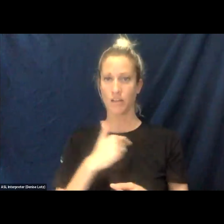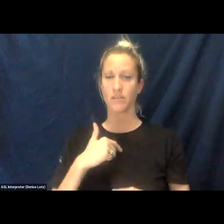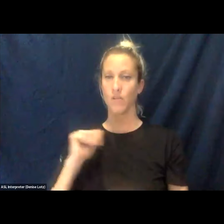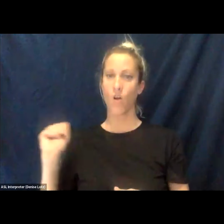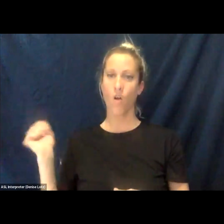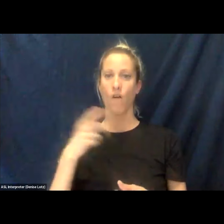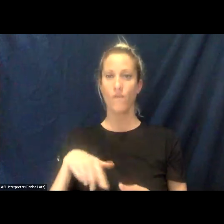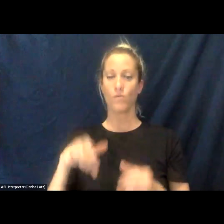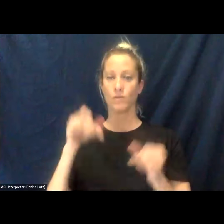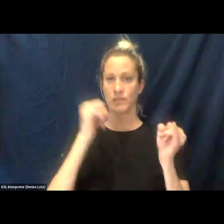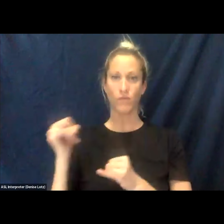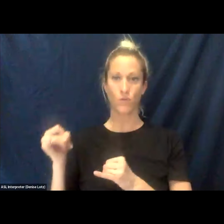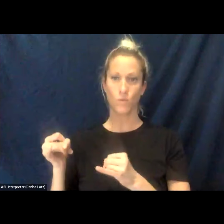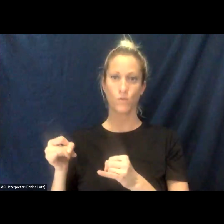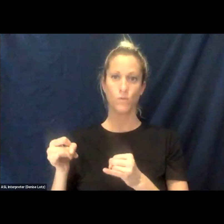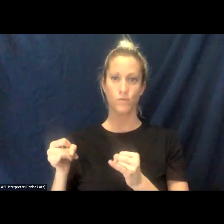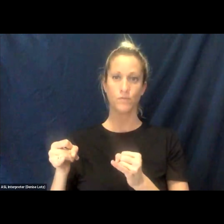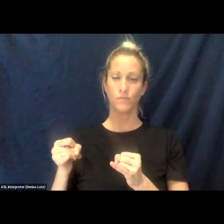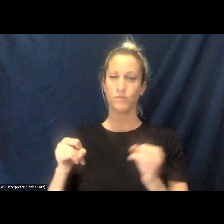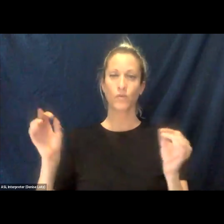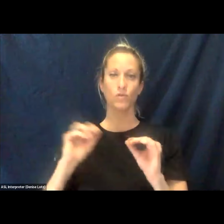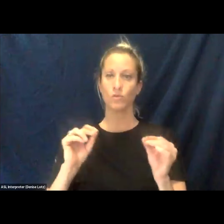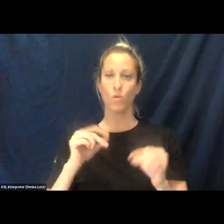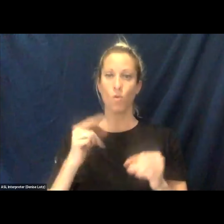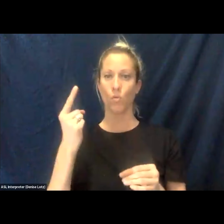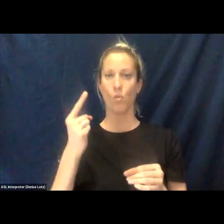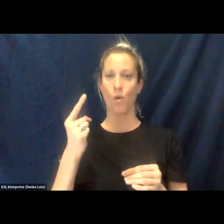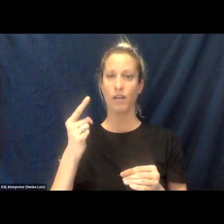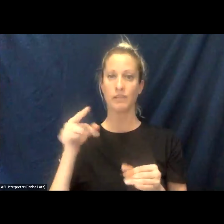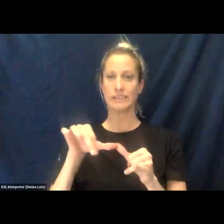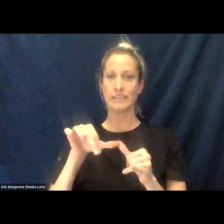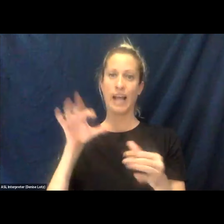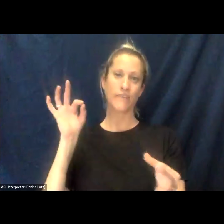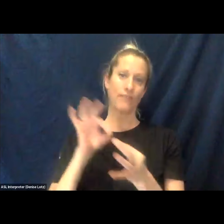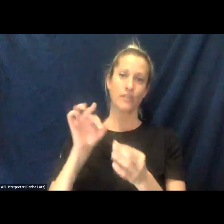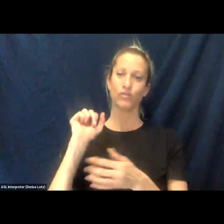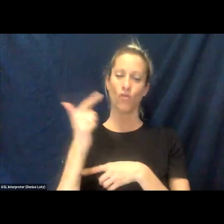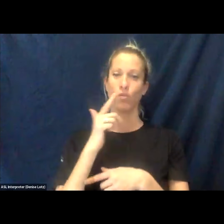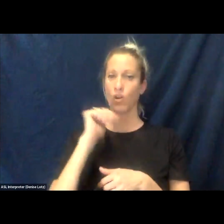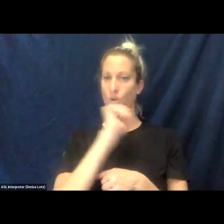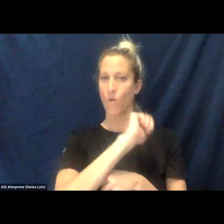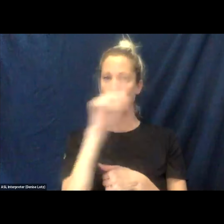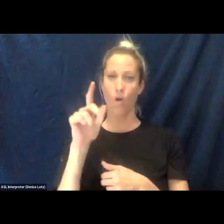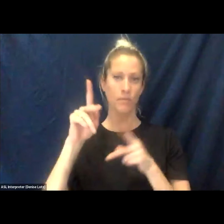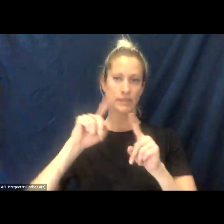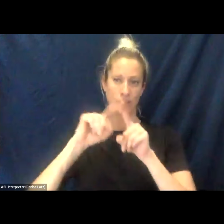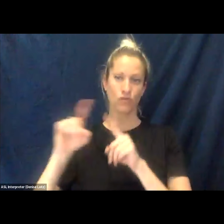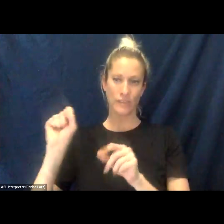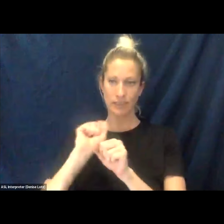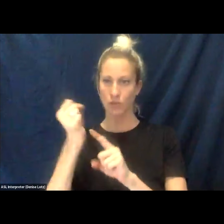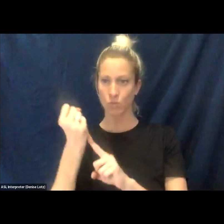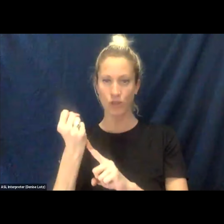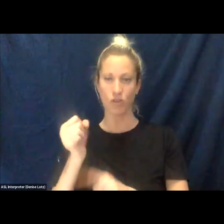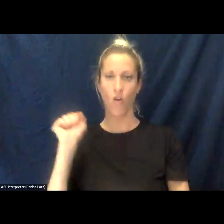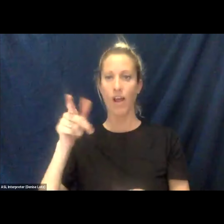those individuals, there is no one size fits all is kind of the best thing for them. Each individual situation is a little bit different. Each individual's needs